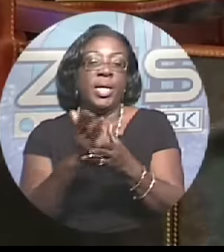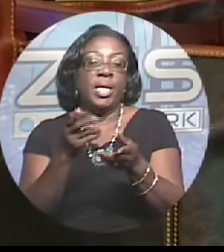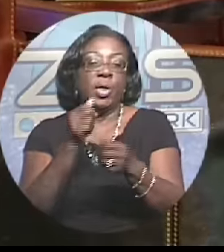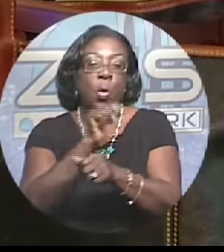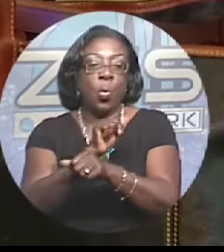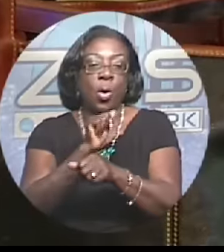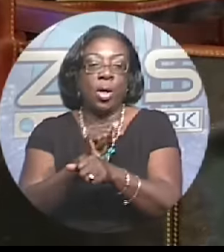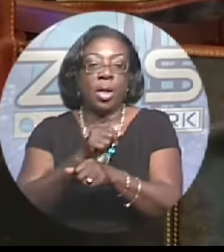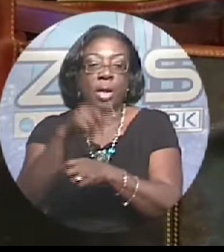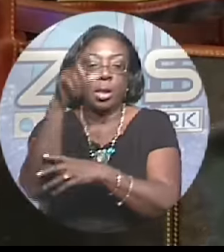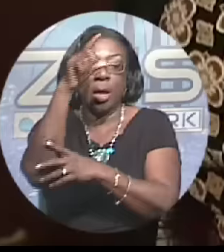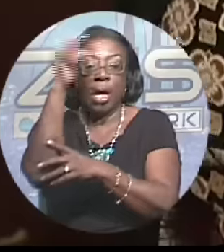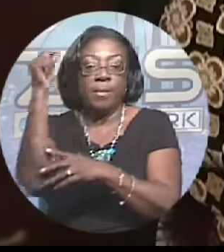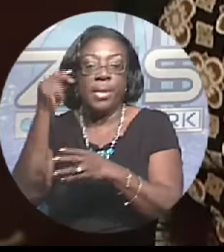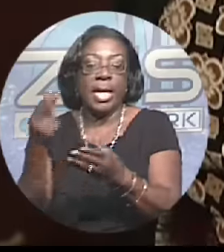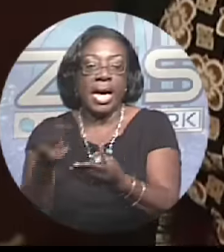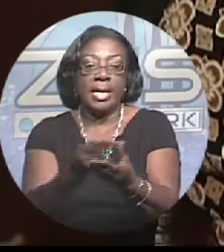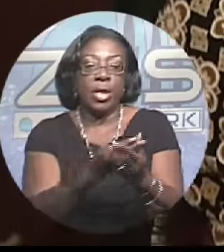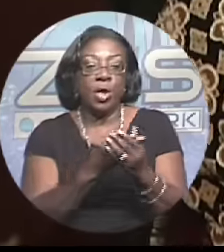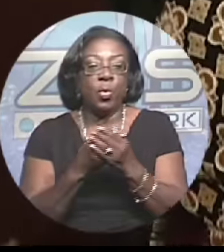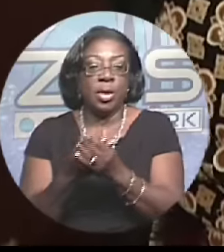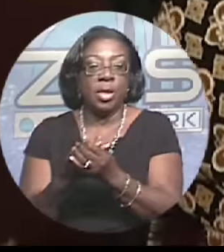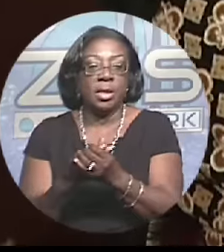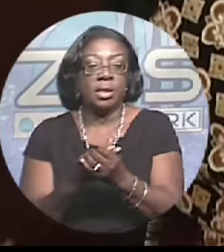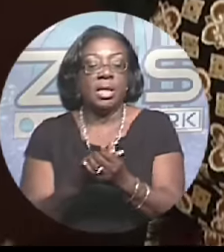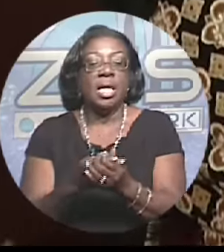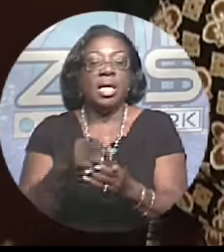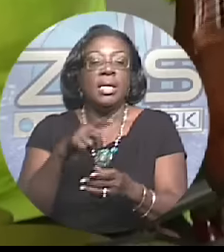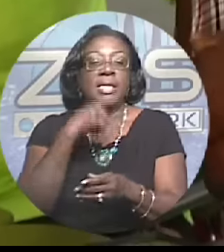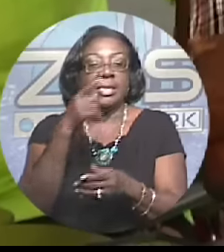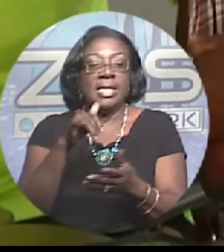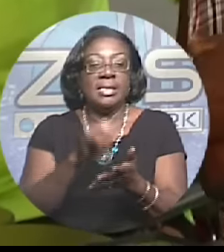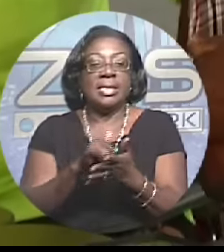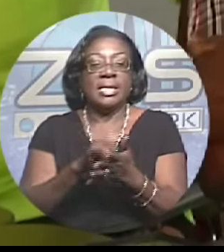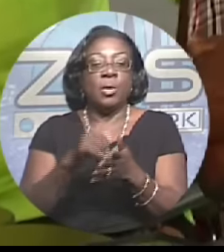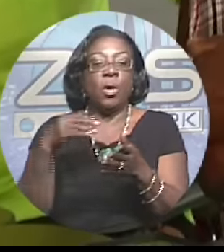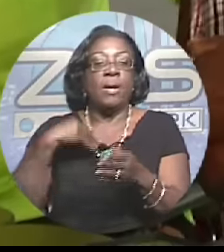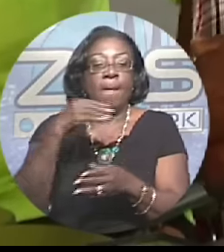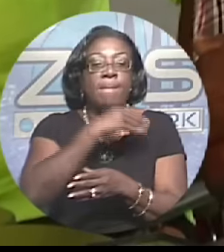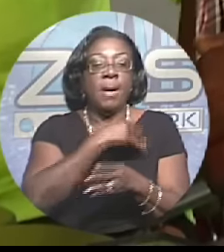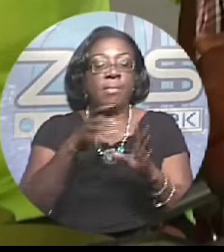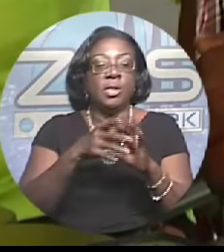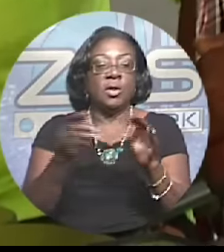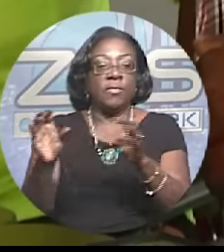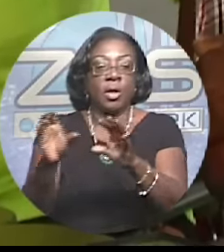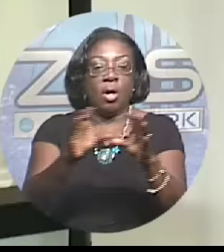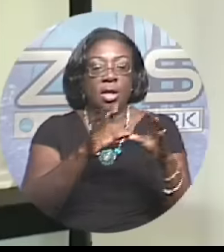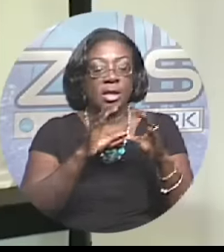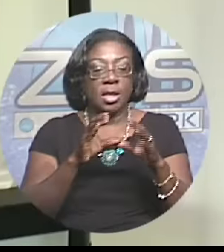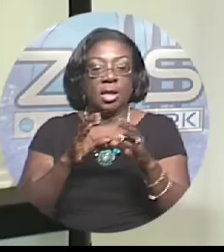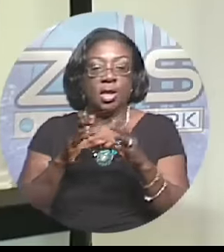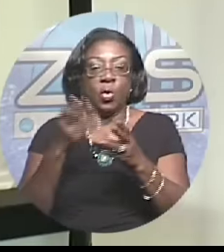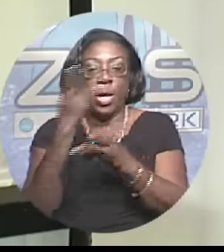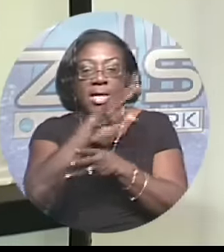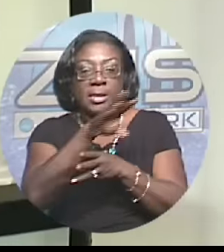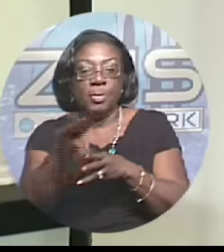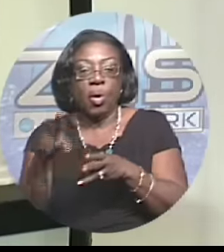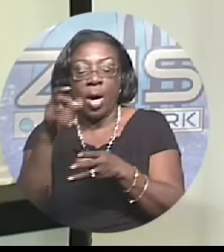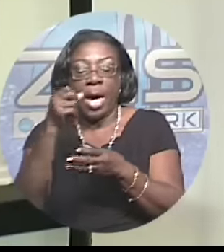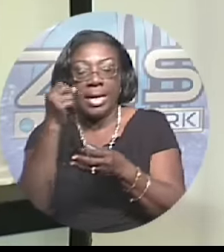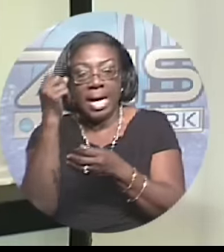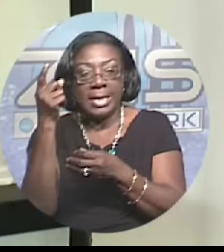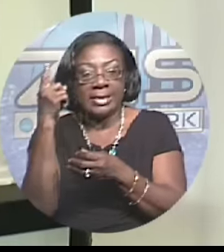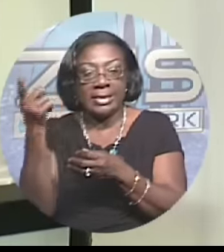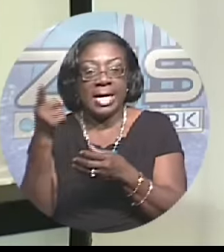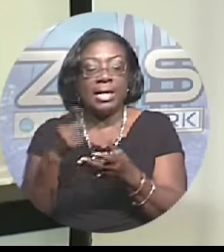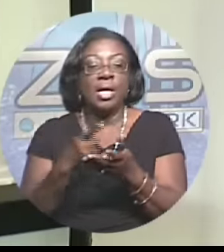enacted. ILO Senior Specialist Paula Robinson says they wanted members of the council to explore and understand what the